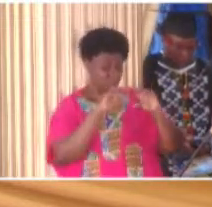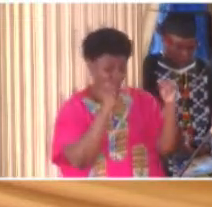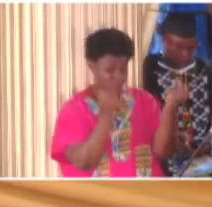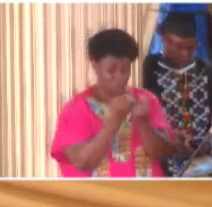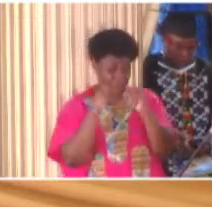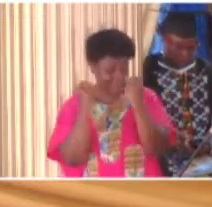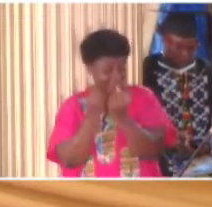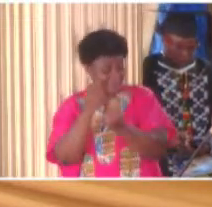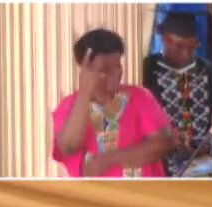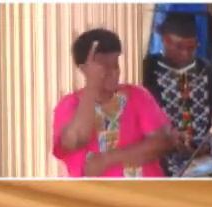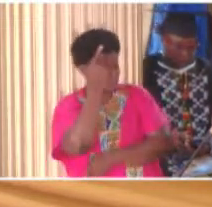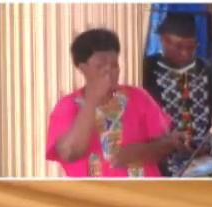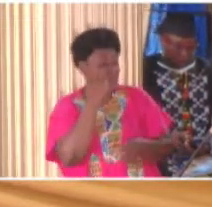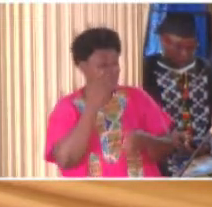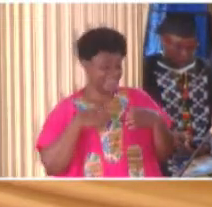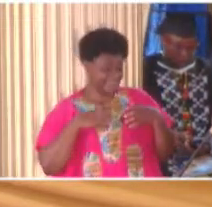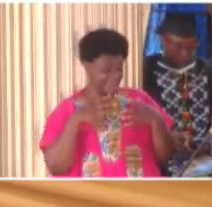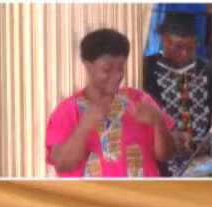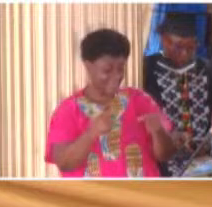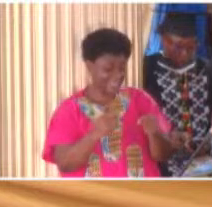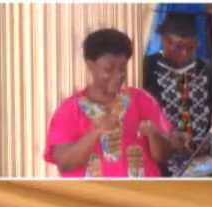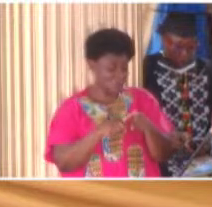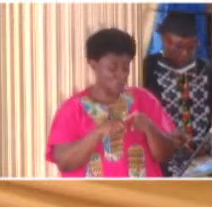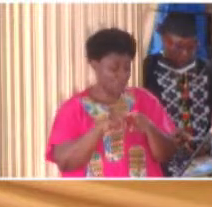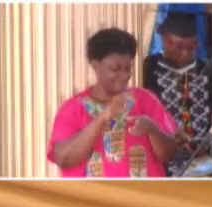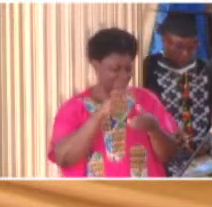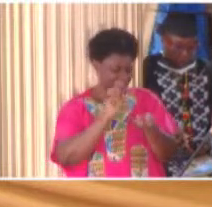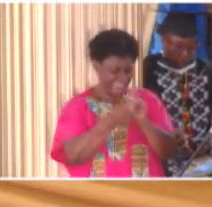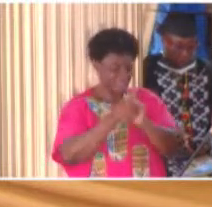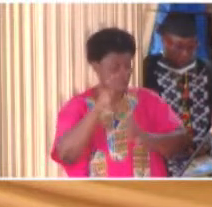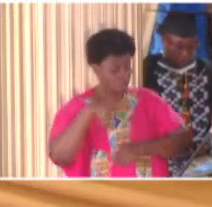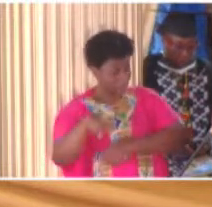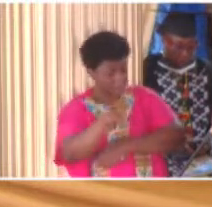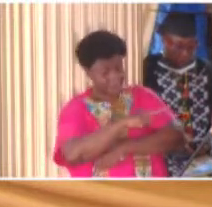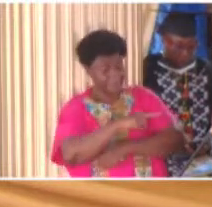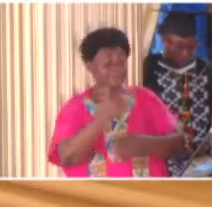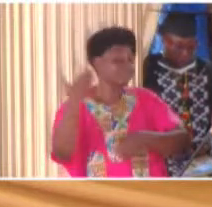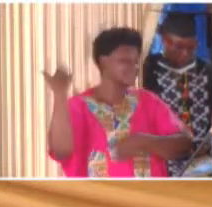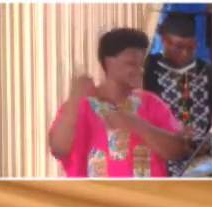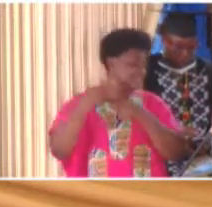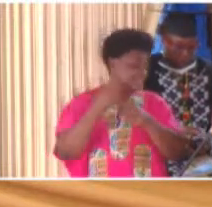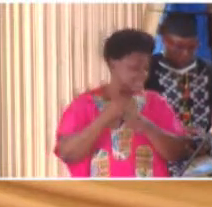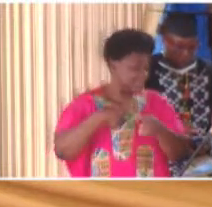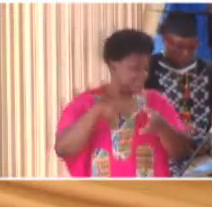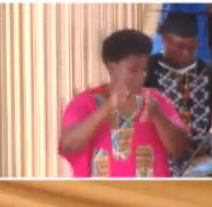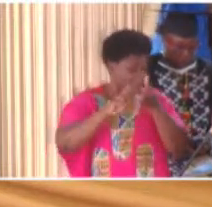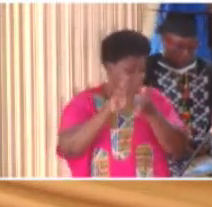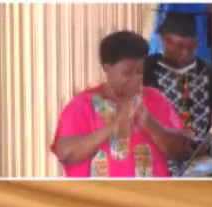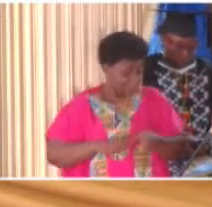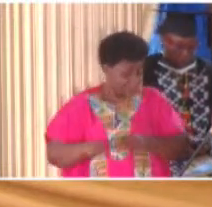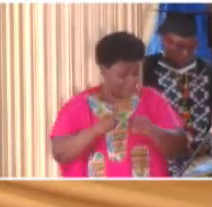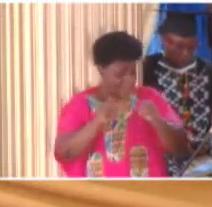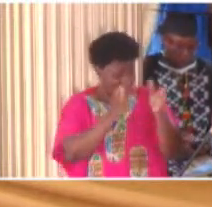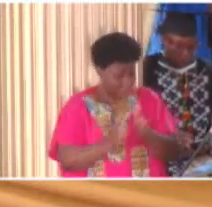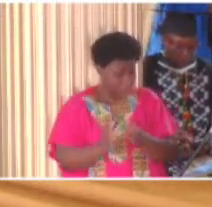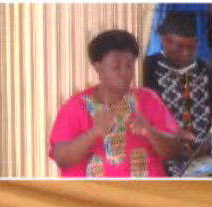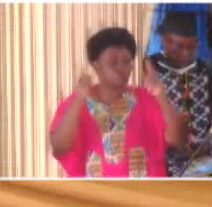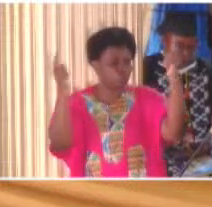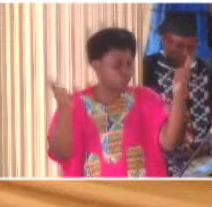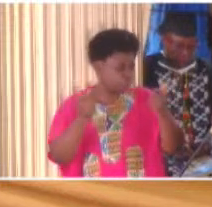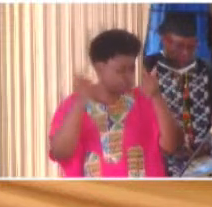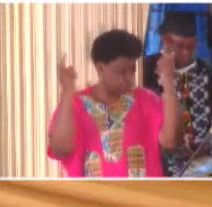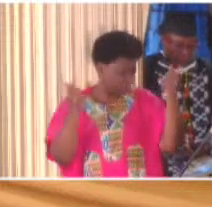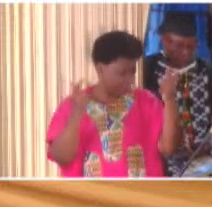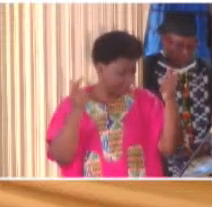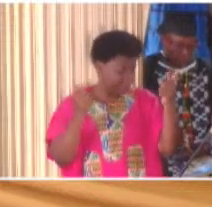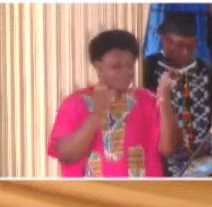the purposes of effecting changes to them. Last year, our university strategic plan was launched.